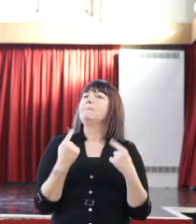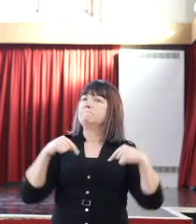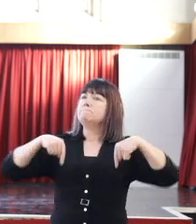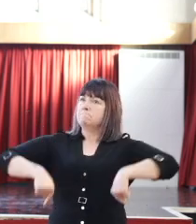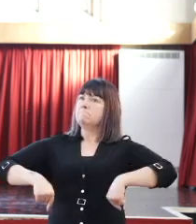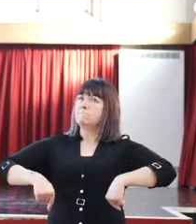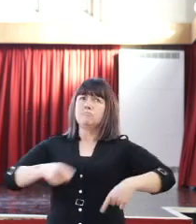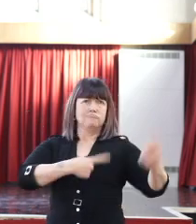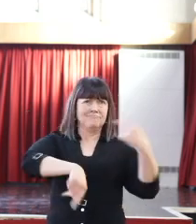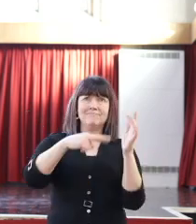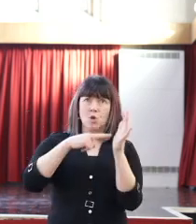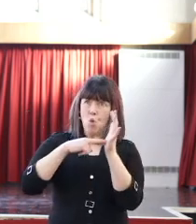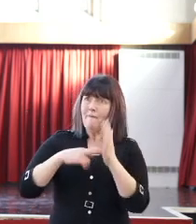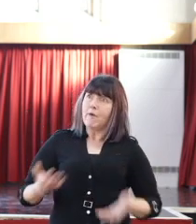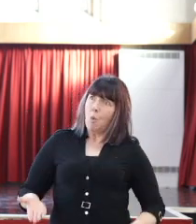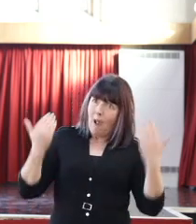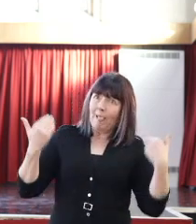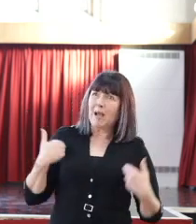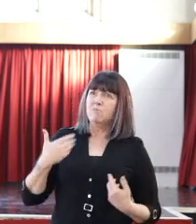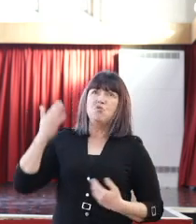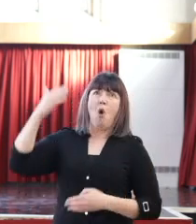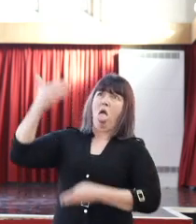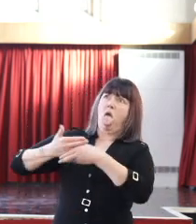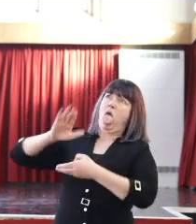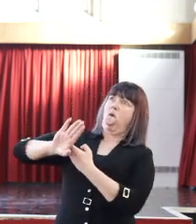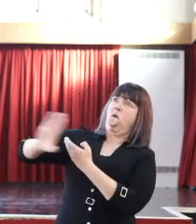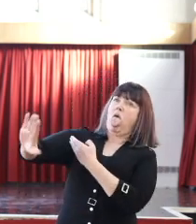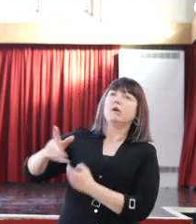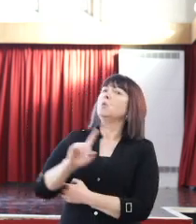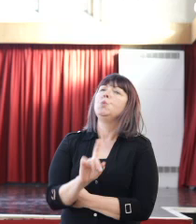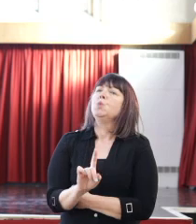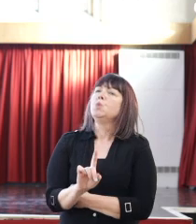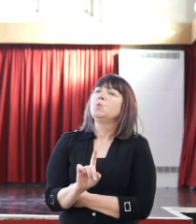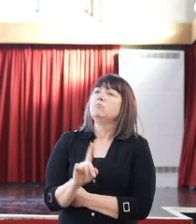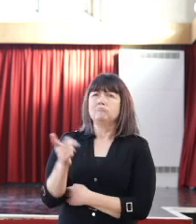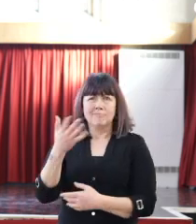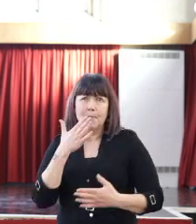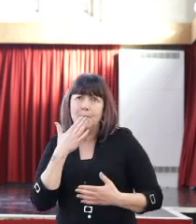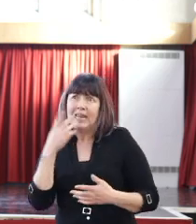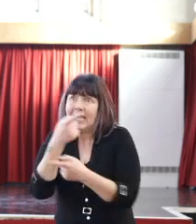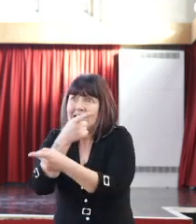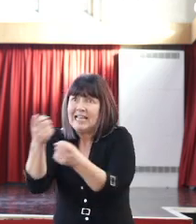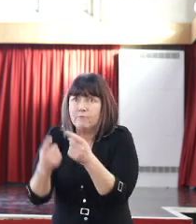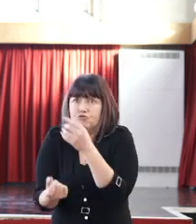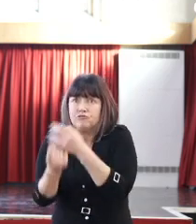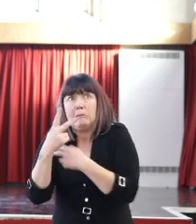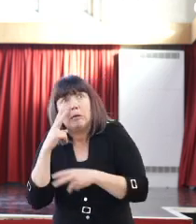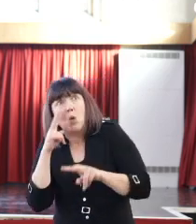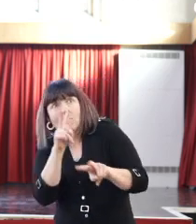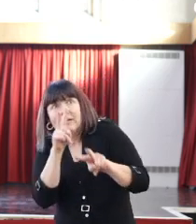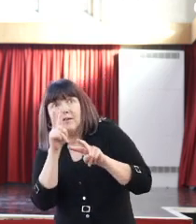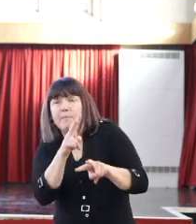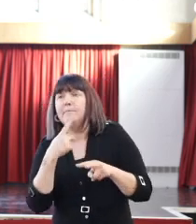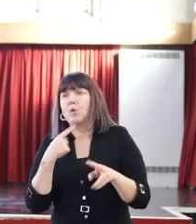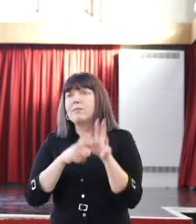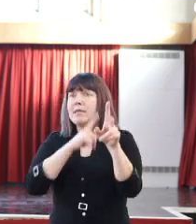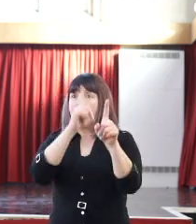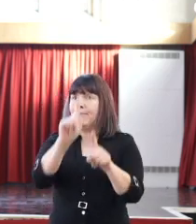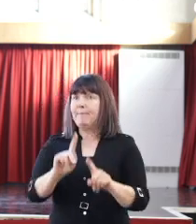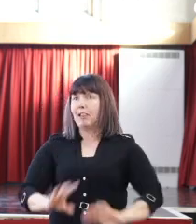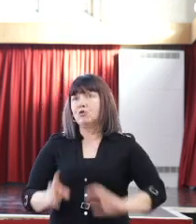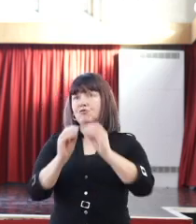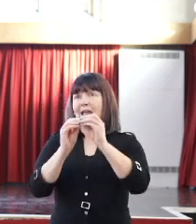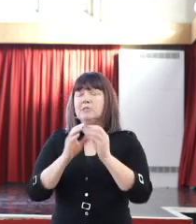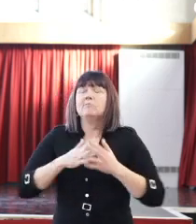people feel really at home here. So I please urge you all to come and see it, because the young people who've created it will be really delighted if